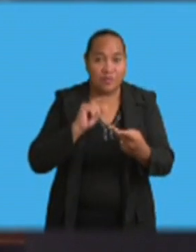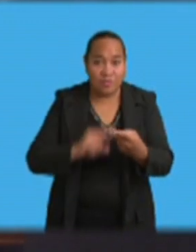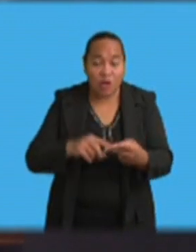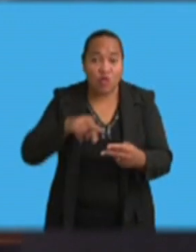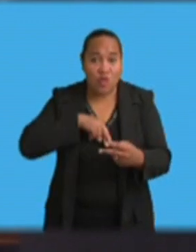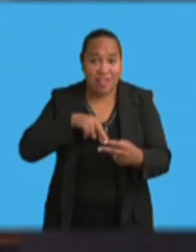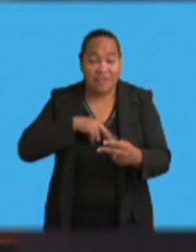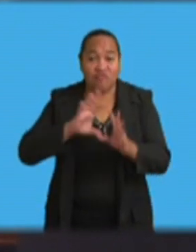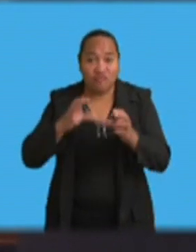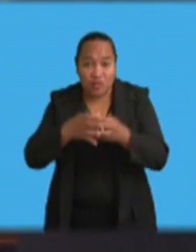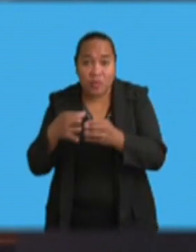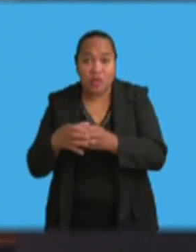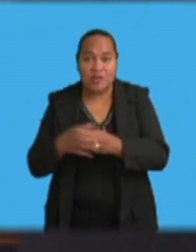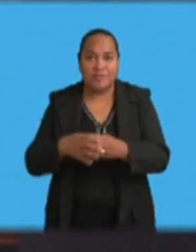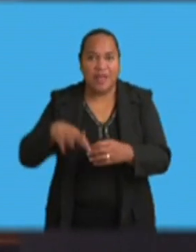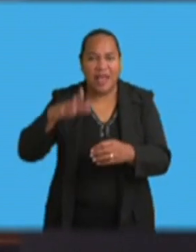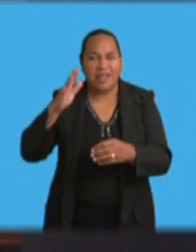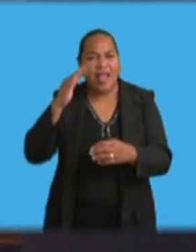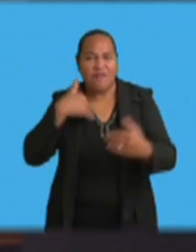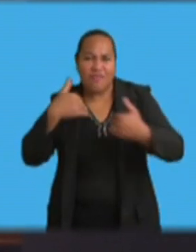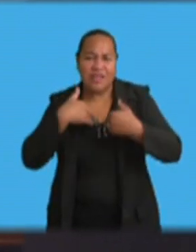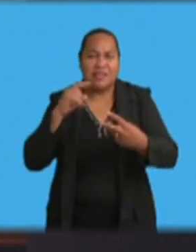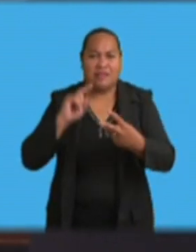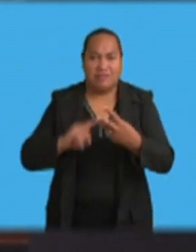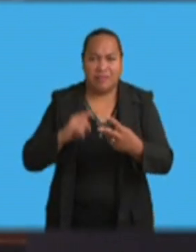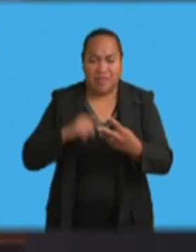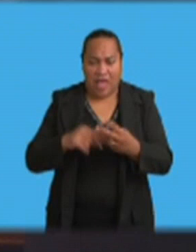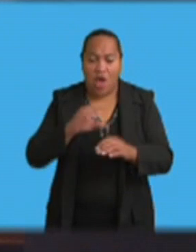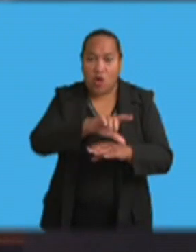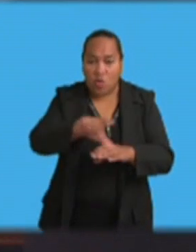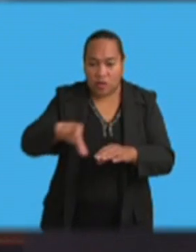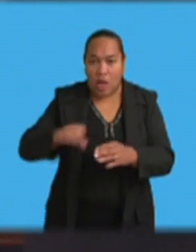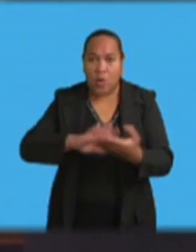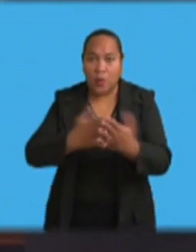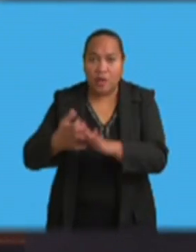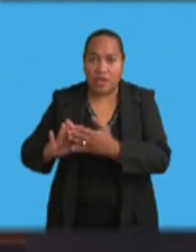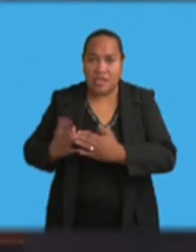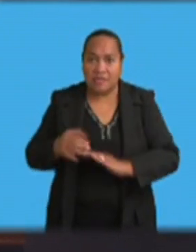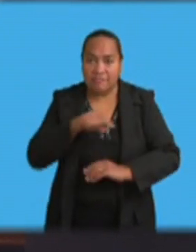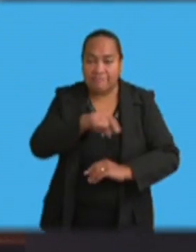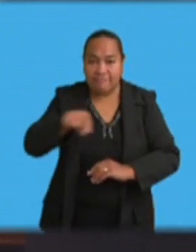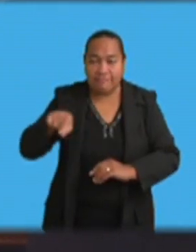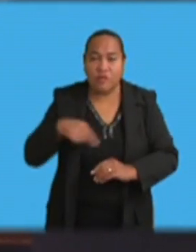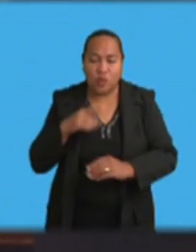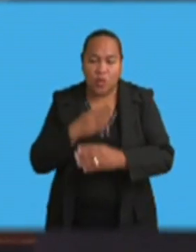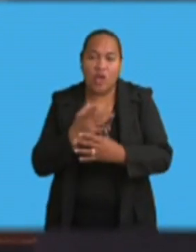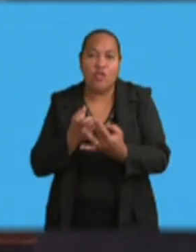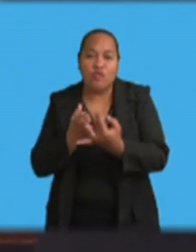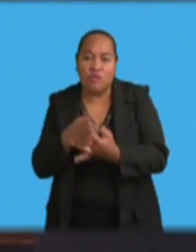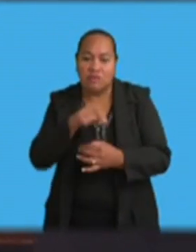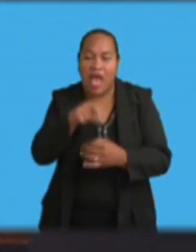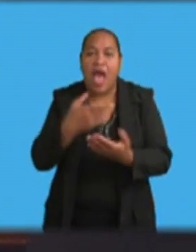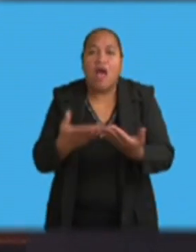academic institutions, and coastal communities, and through Fiji locally managed marine